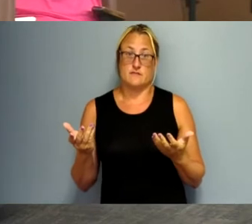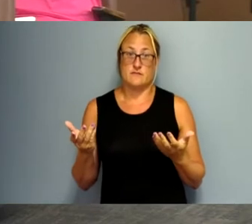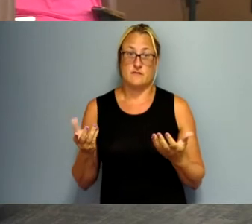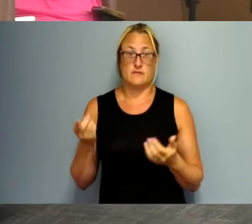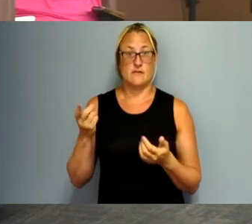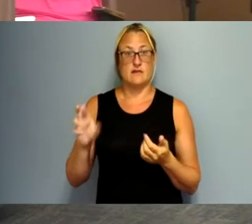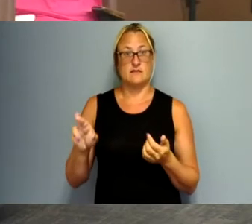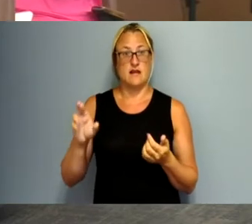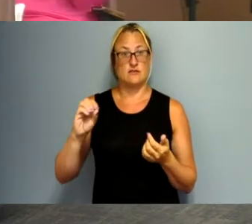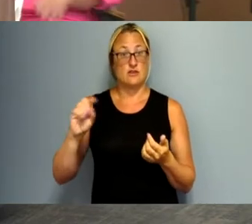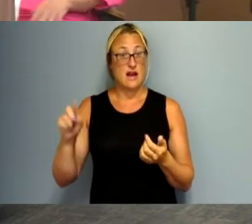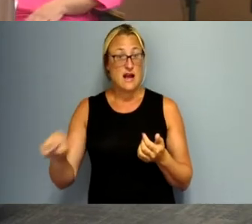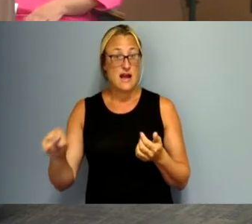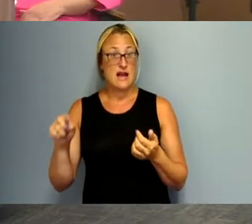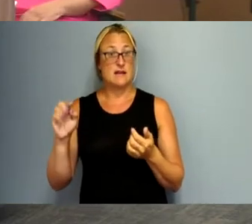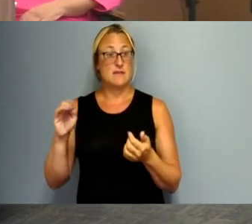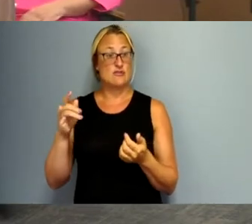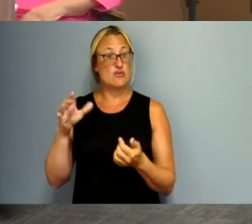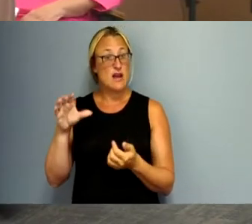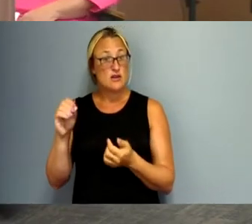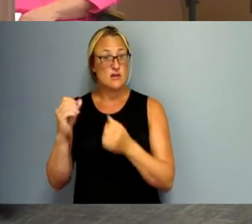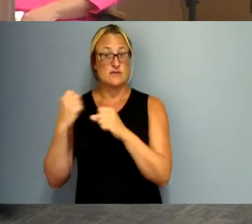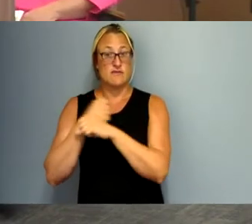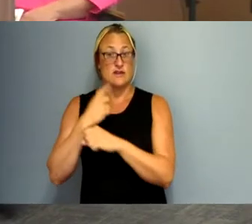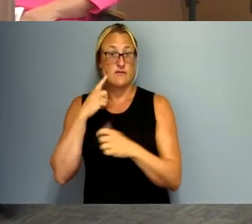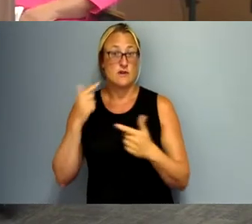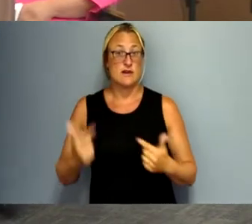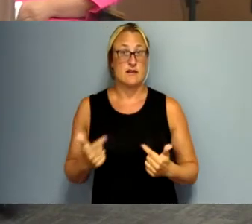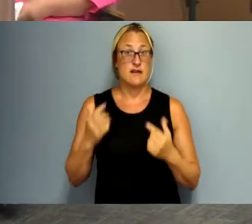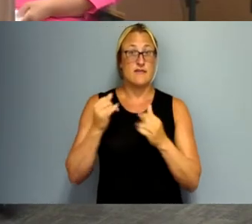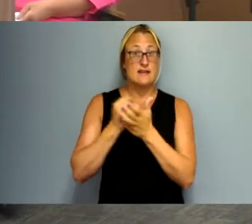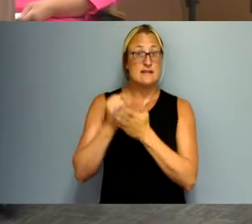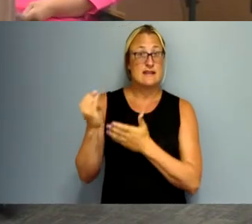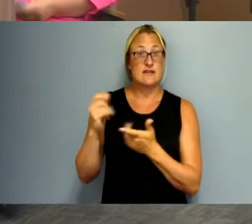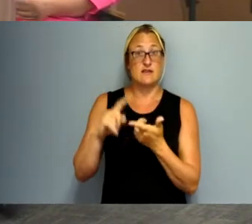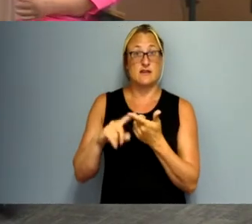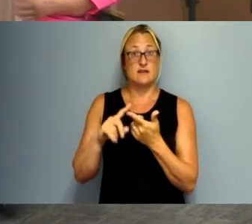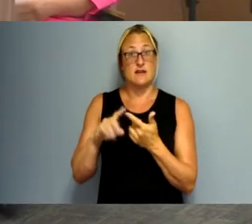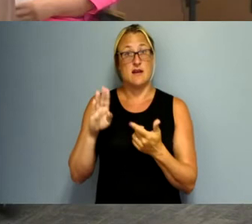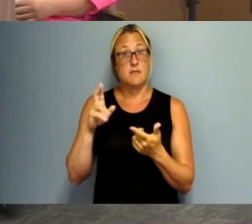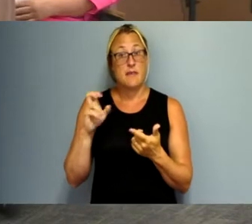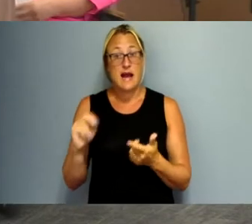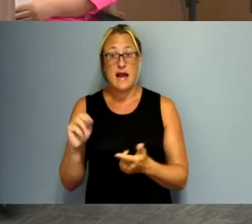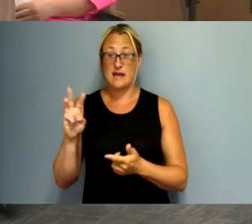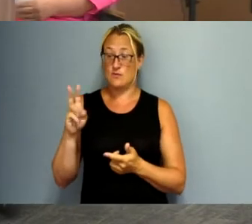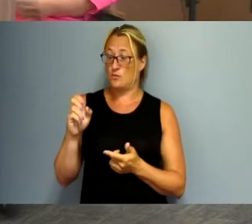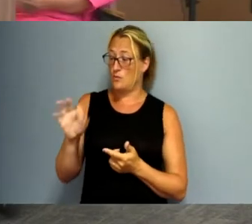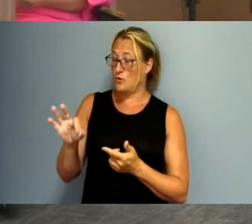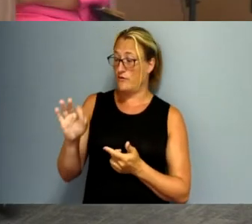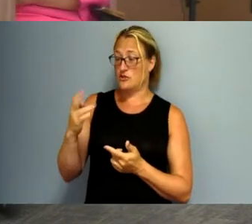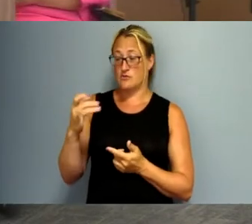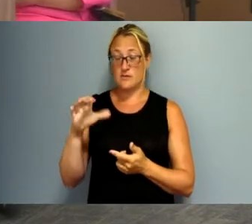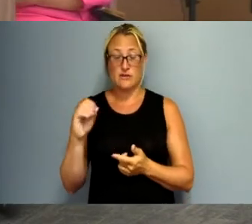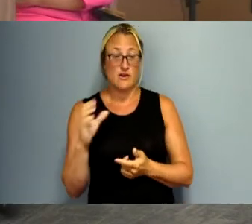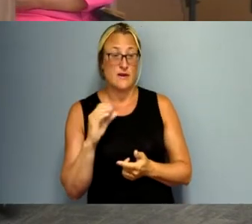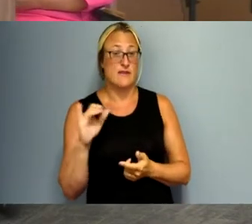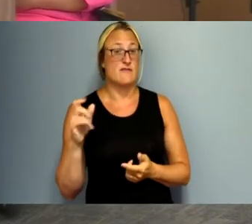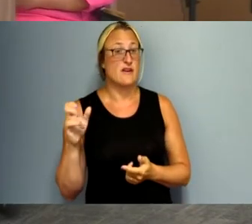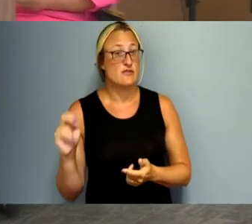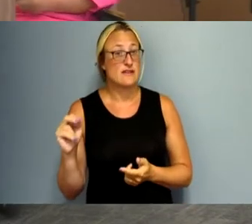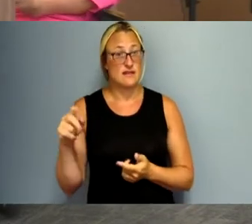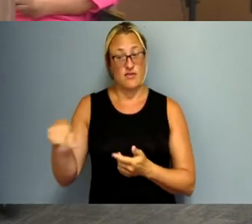Dr. Oz, Mastriano are fighting for election integrity. Biden, Wolf, Shapiro, and Fetterman, they